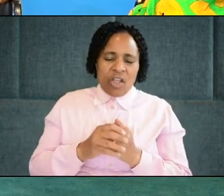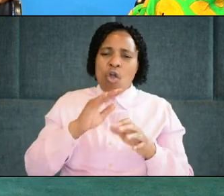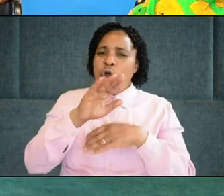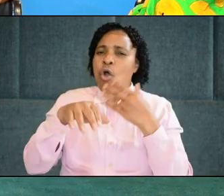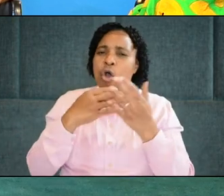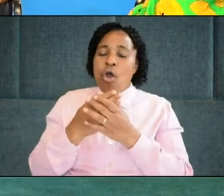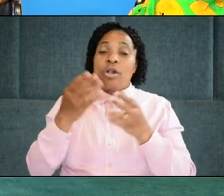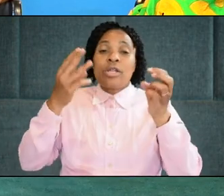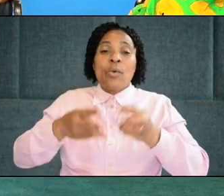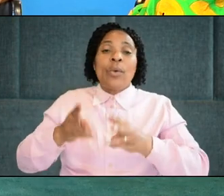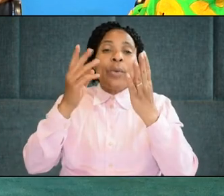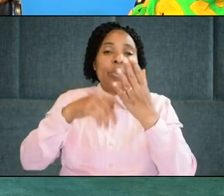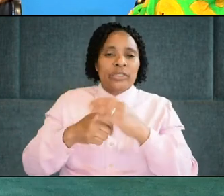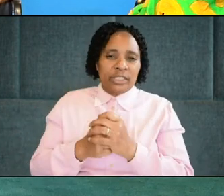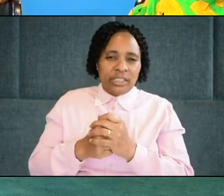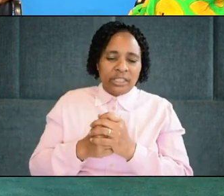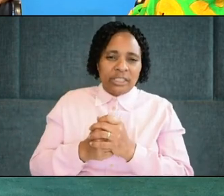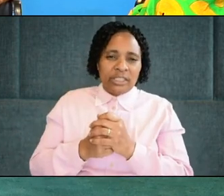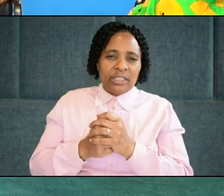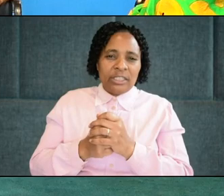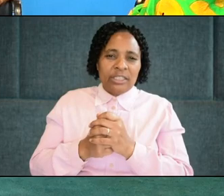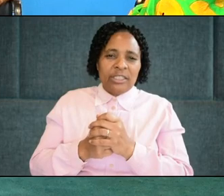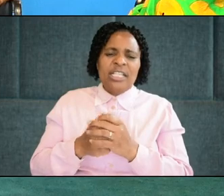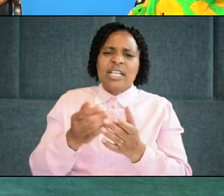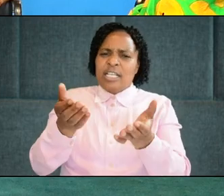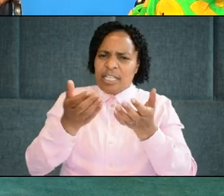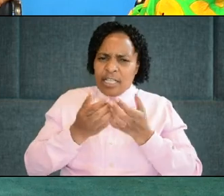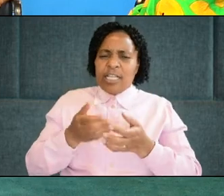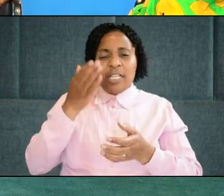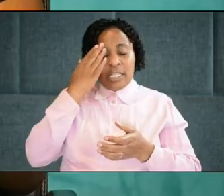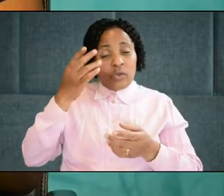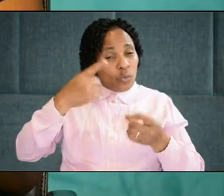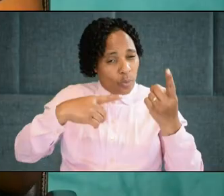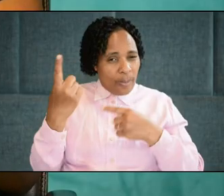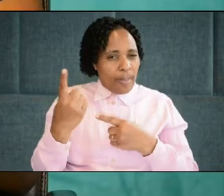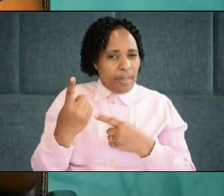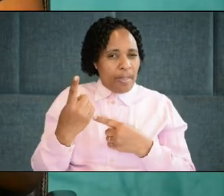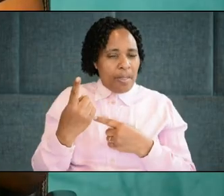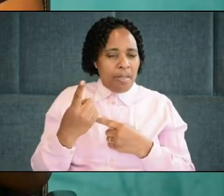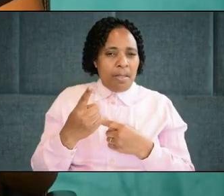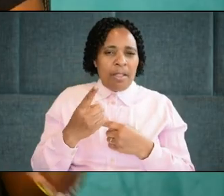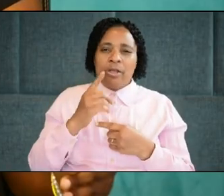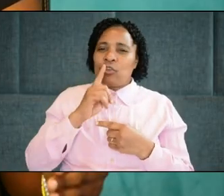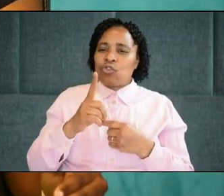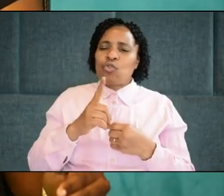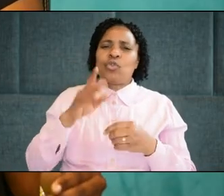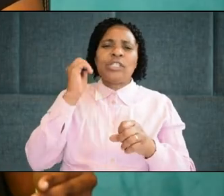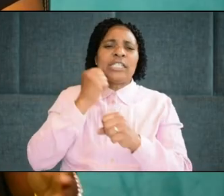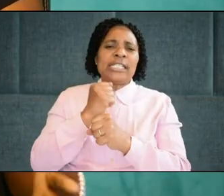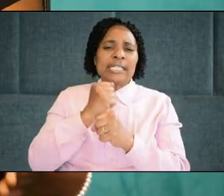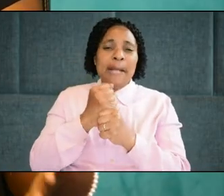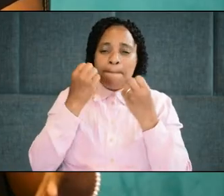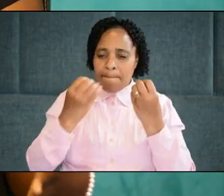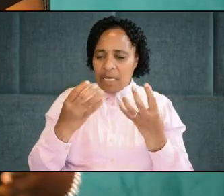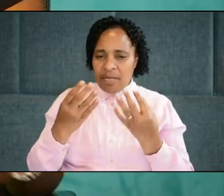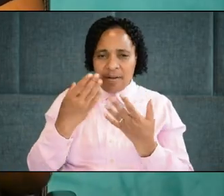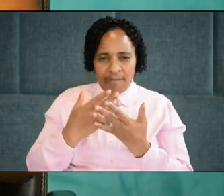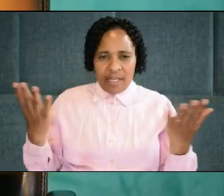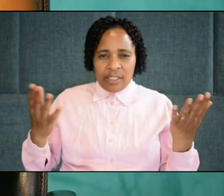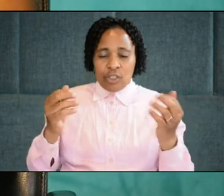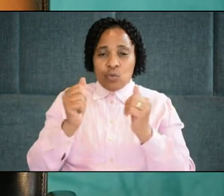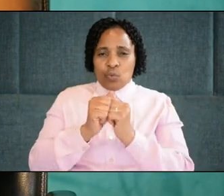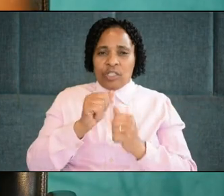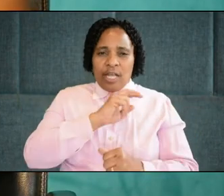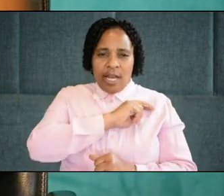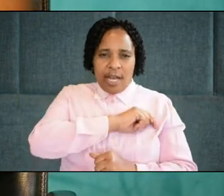all in the sense that he needed the Israelites to win. So he did very many things with nature